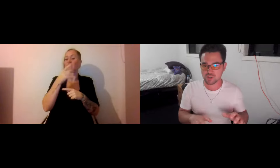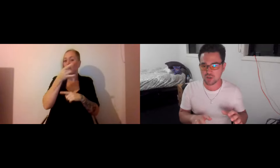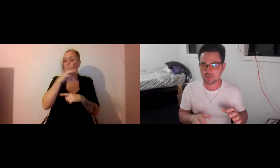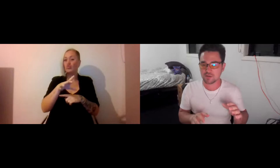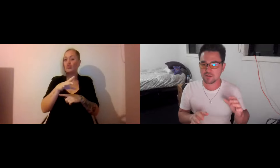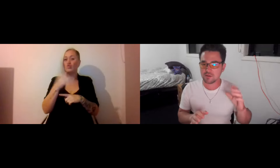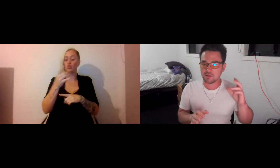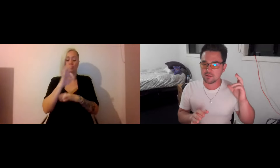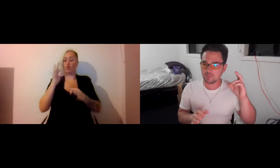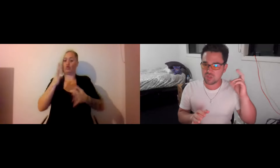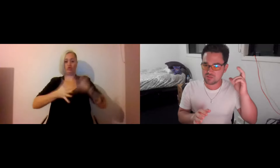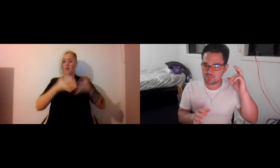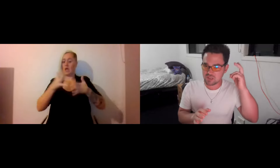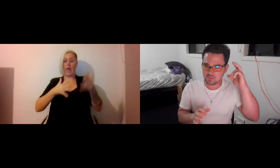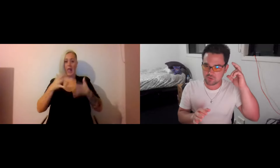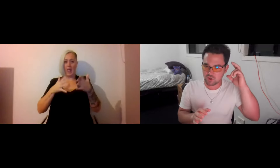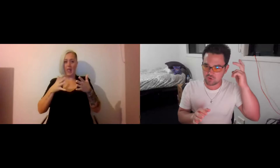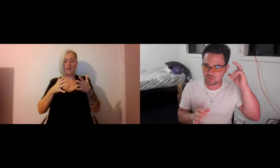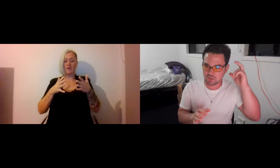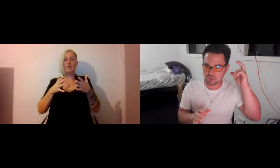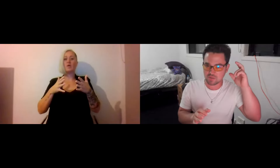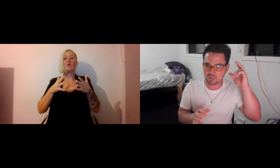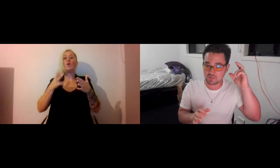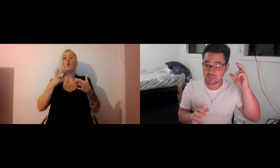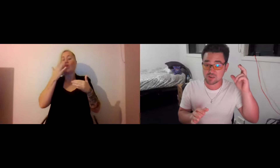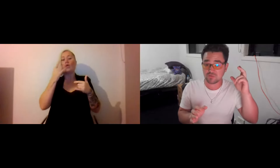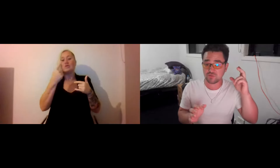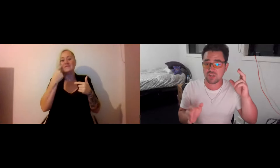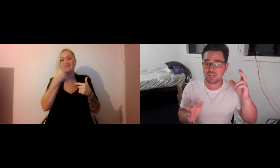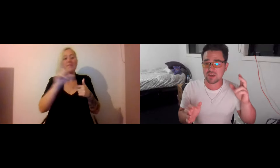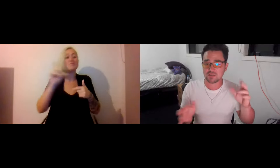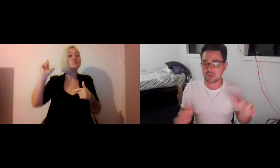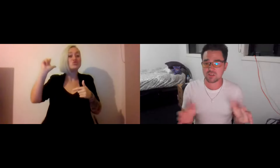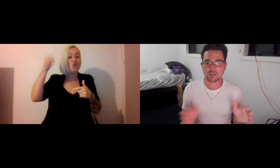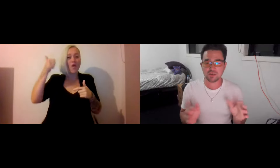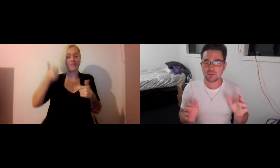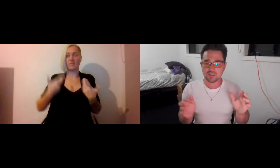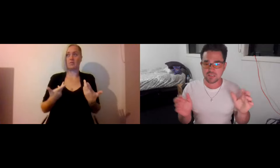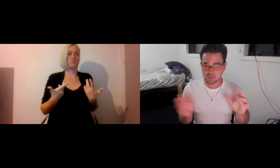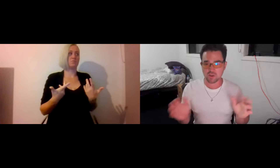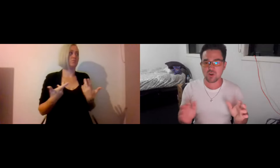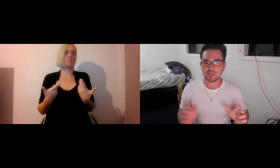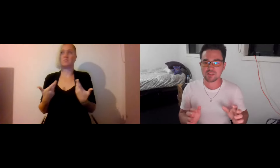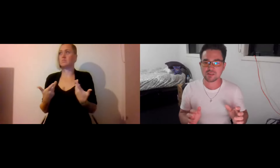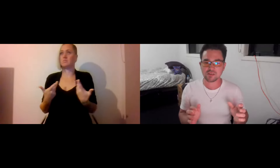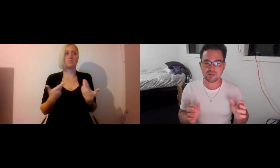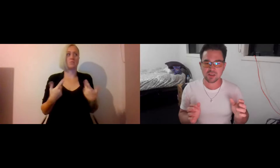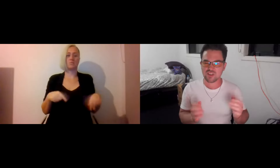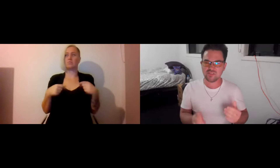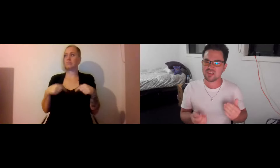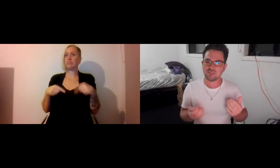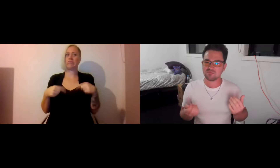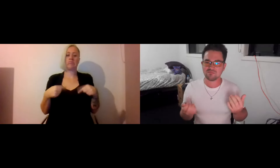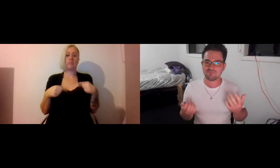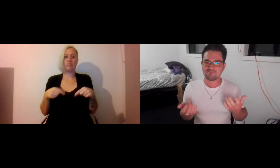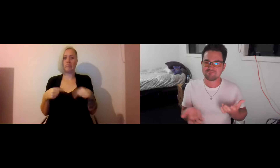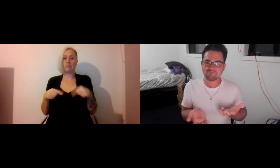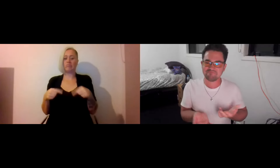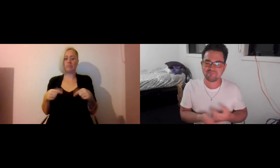don't sign. When you see them turn off their cochlear implants, they start freaking out. They just get so nervous. And you